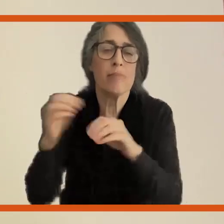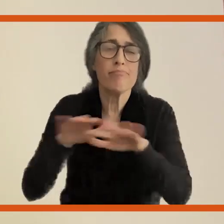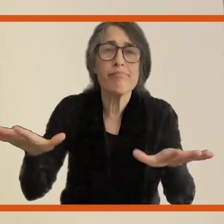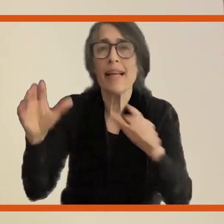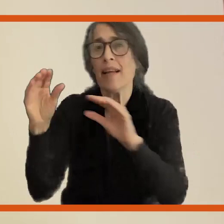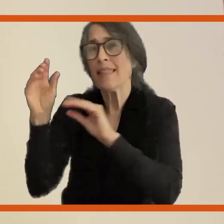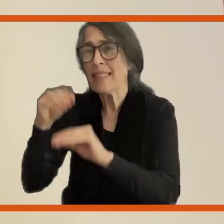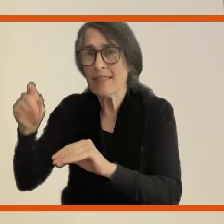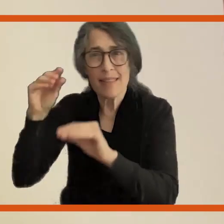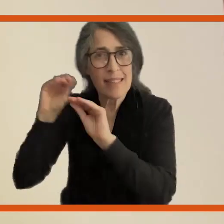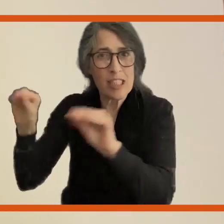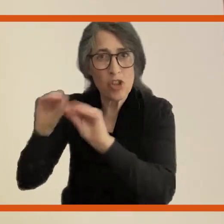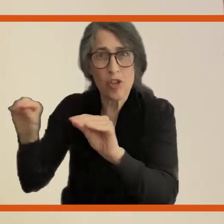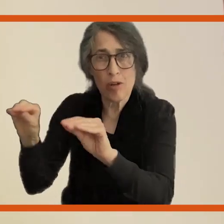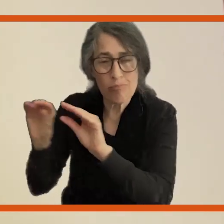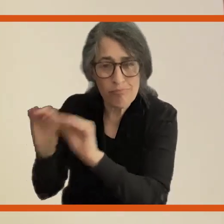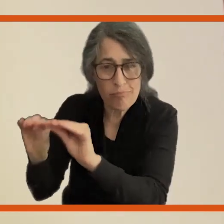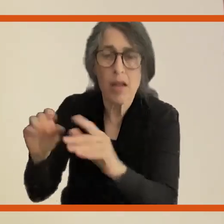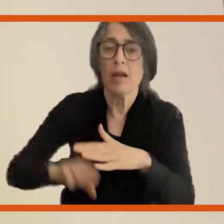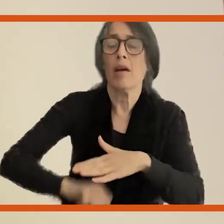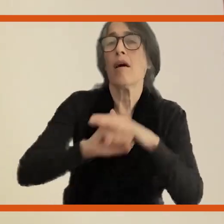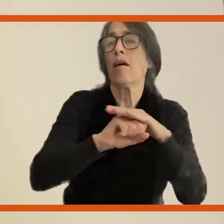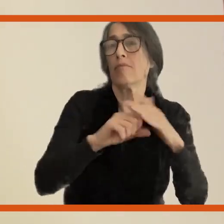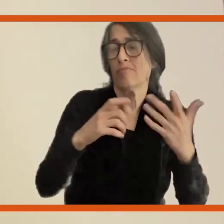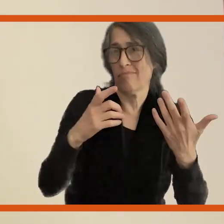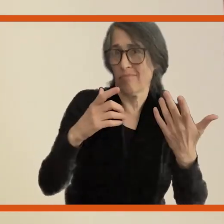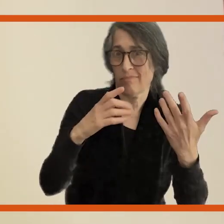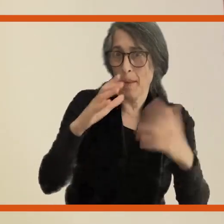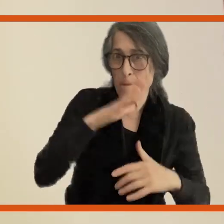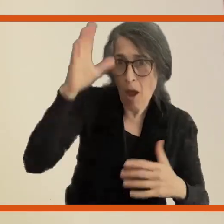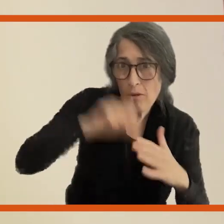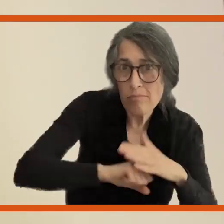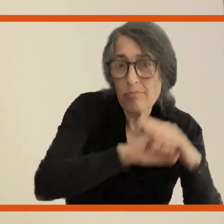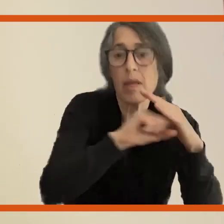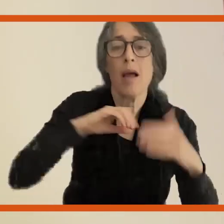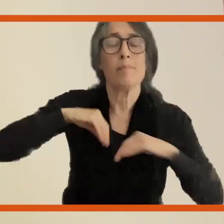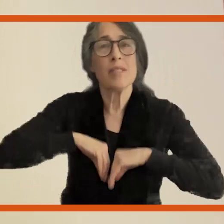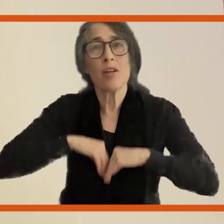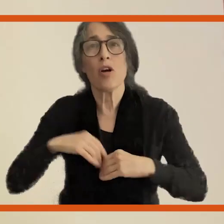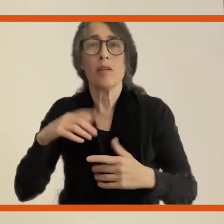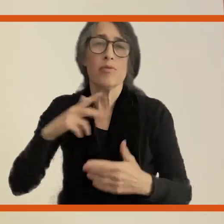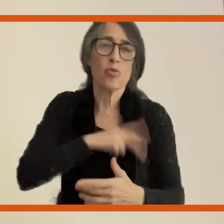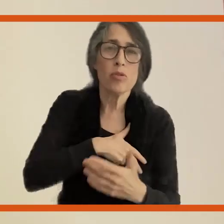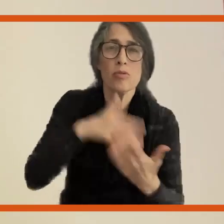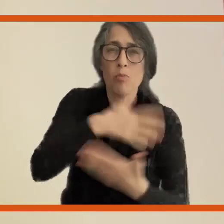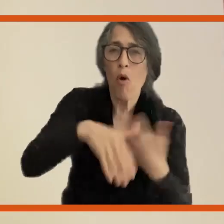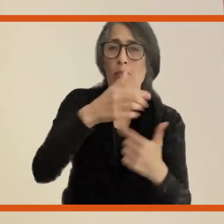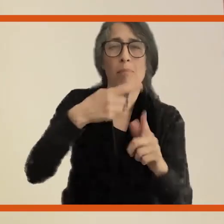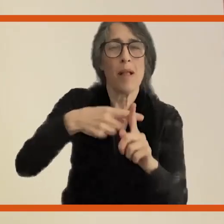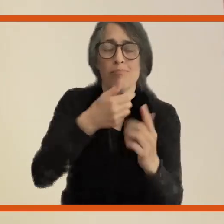effective implementation, teacher preparation, parent support, providing psychosocial support, among